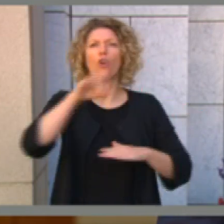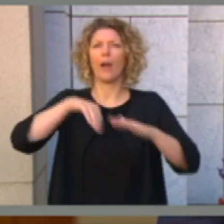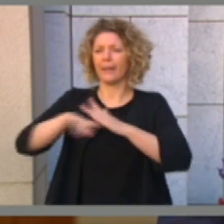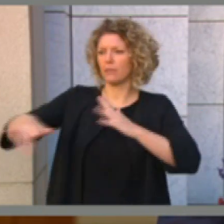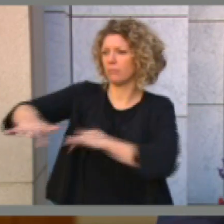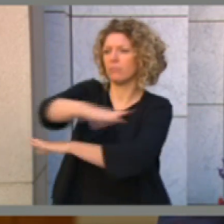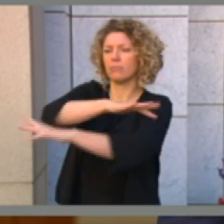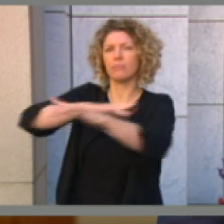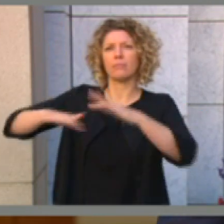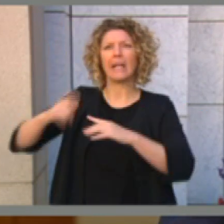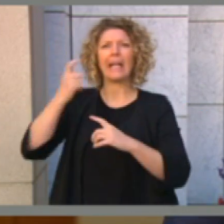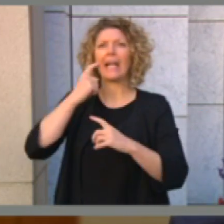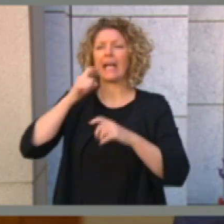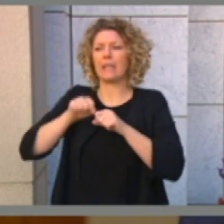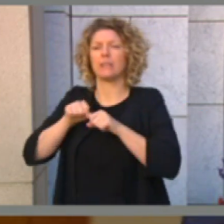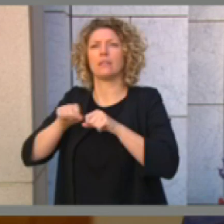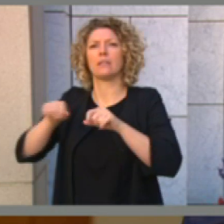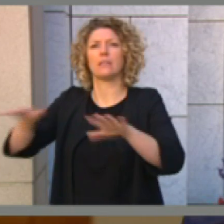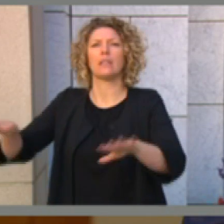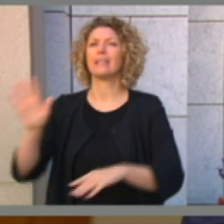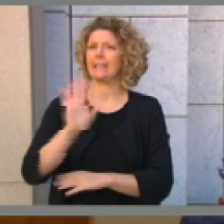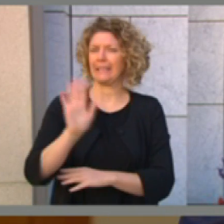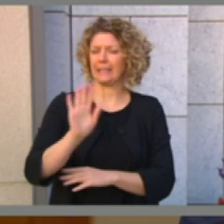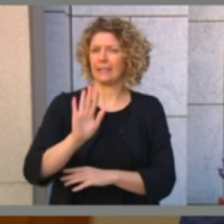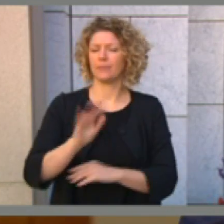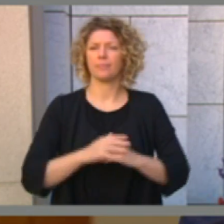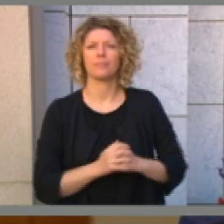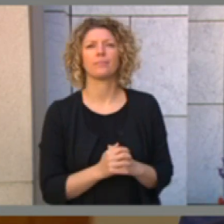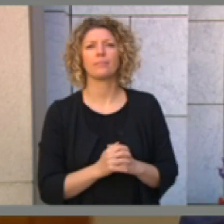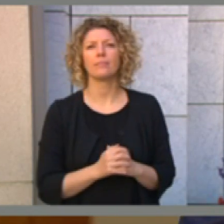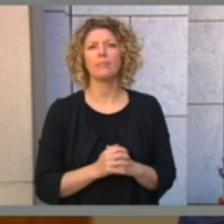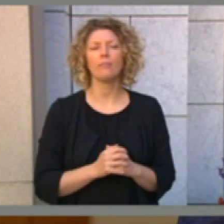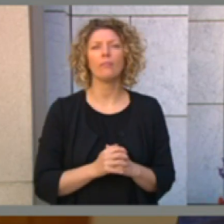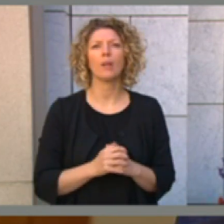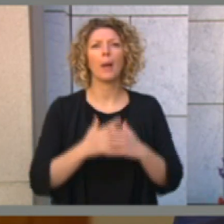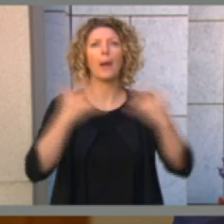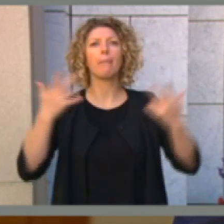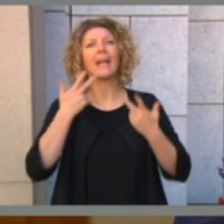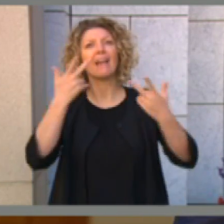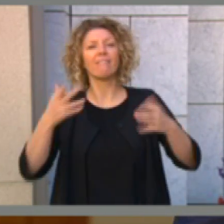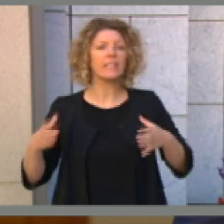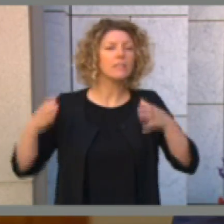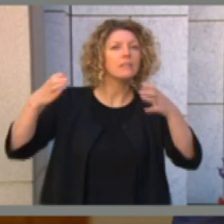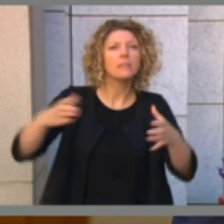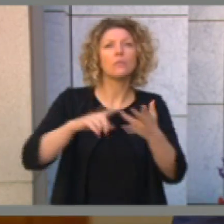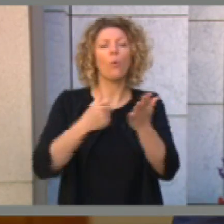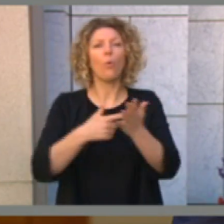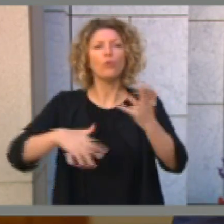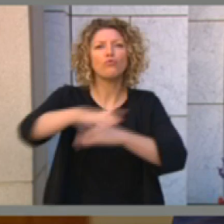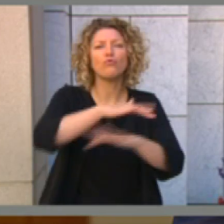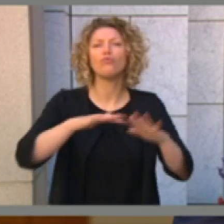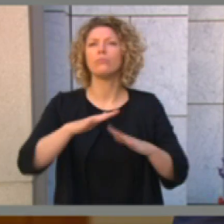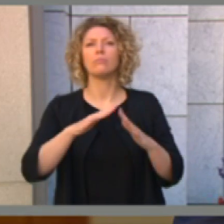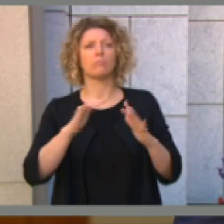the risk of transmission to other residents is greater. There should be no large group visits or gatherings, including